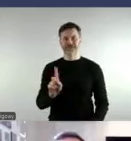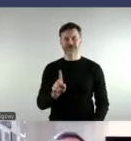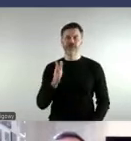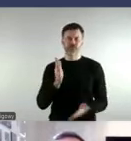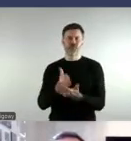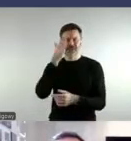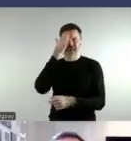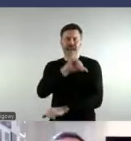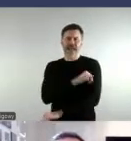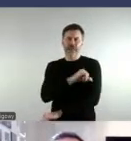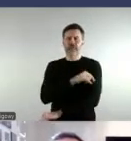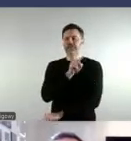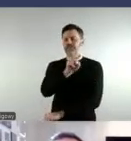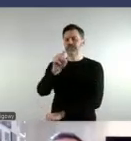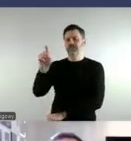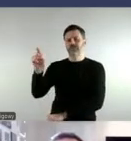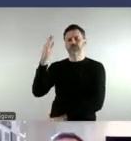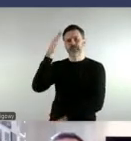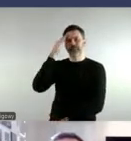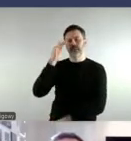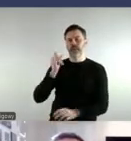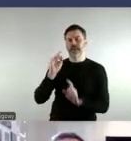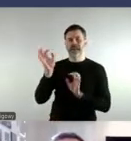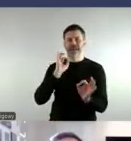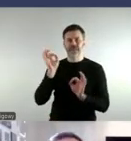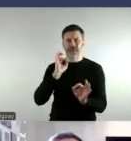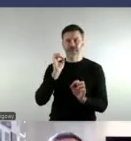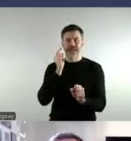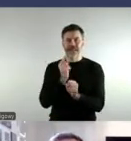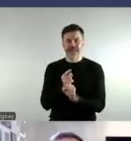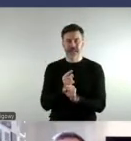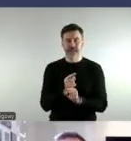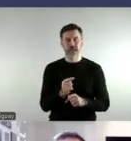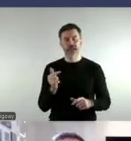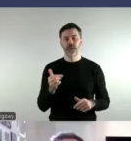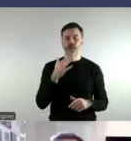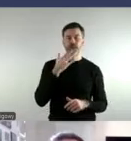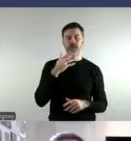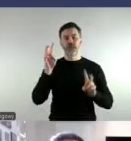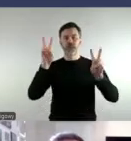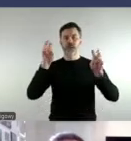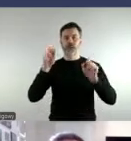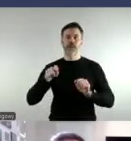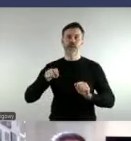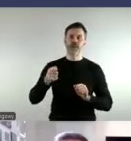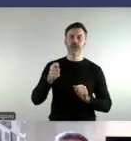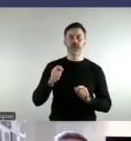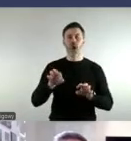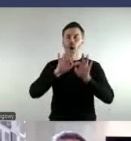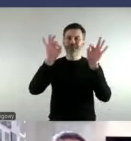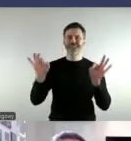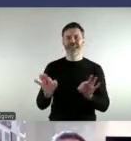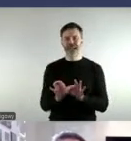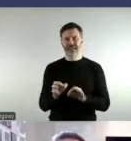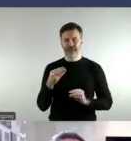name basis. So it makes this whole decision-making process really, really quick. When we don't have to be formal, when